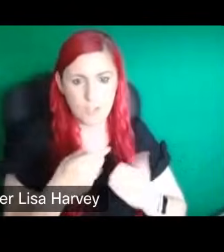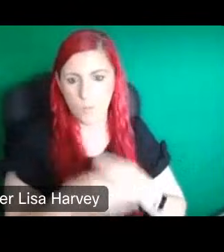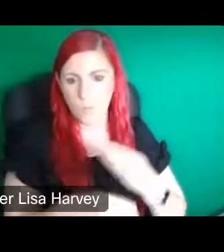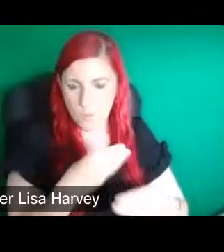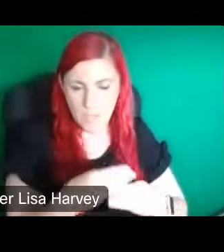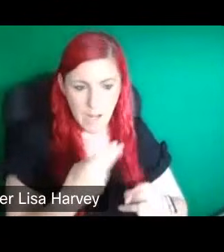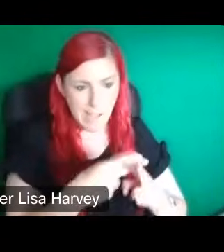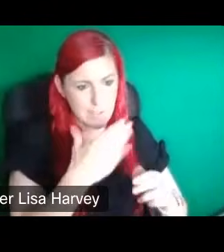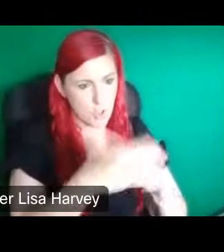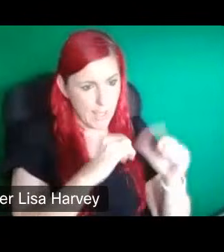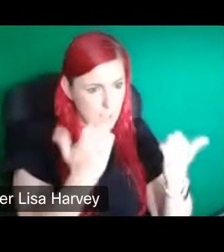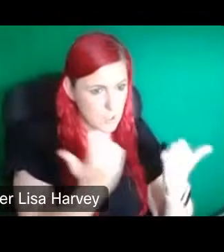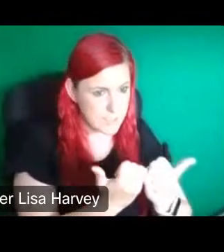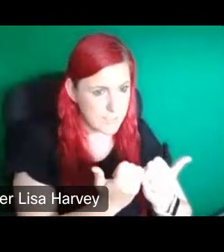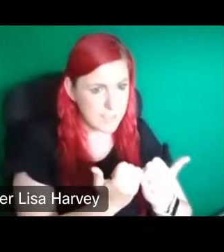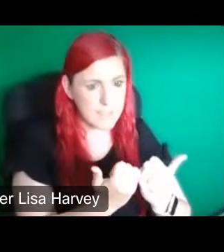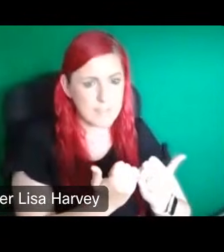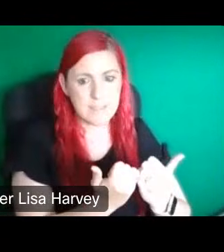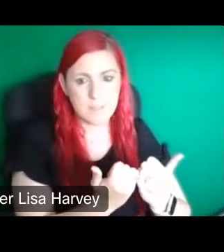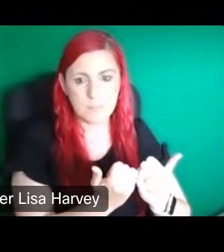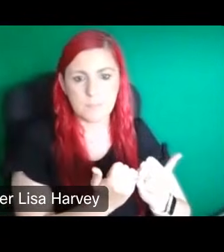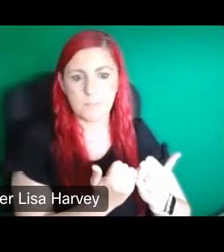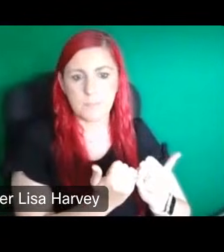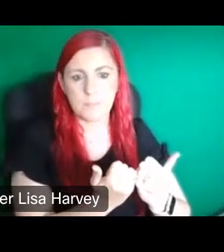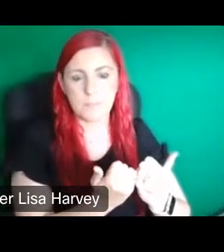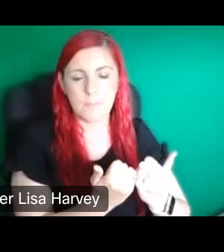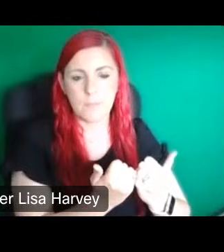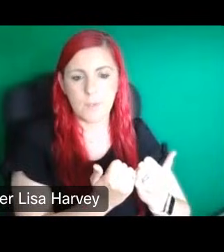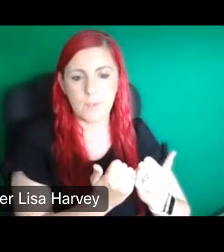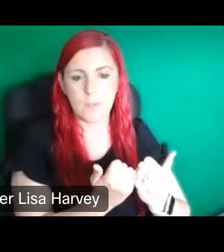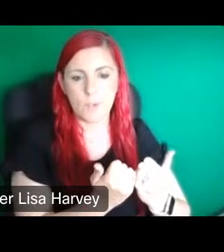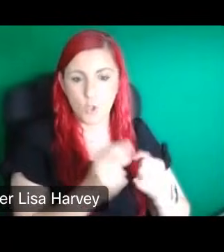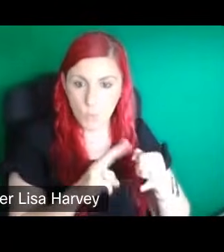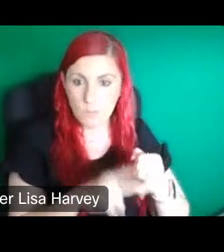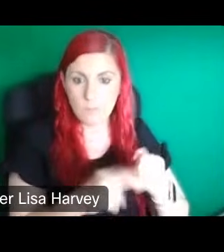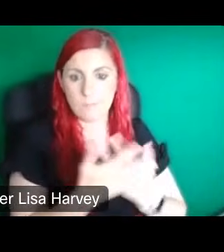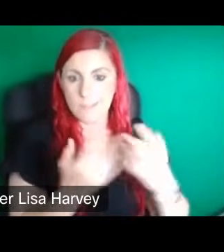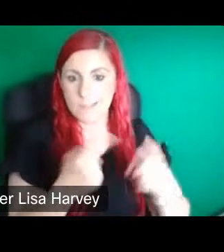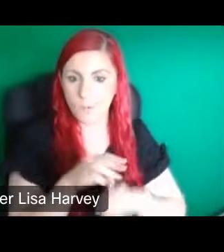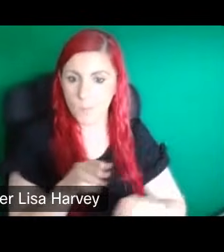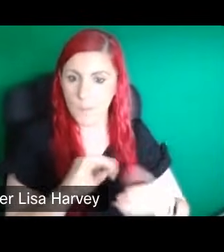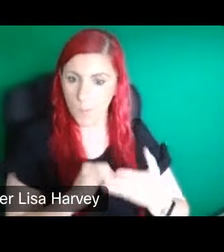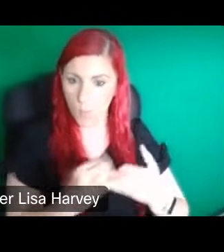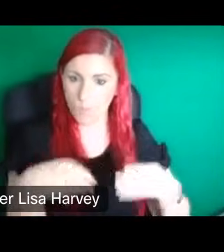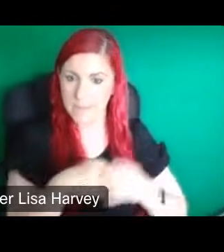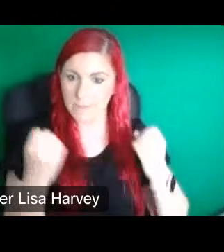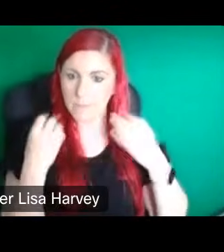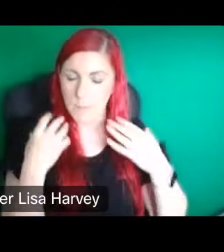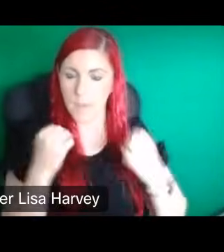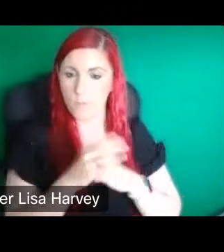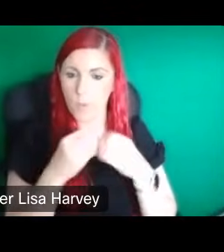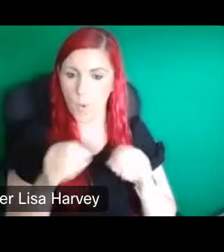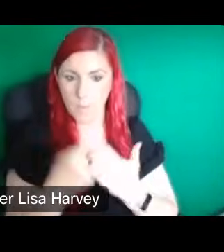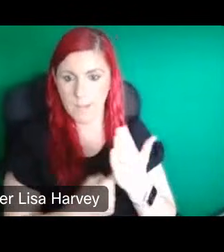agencies, unions, various different groups of people who provided feedback on the policy. And thank you again